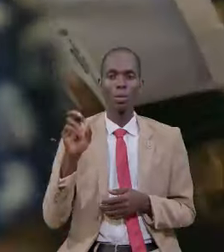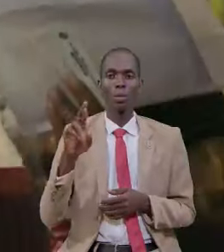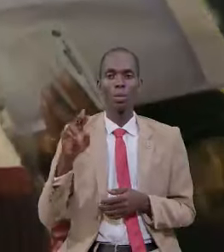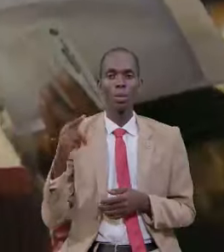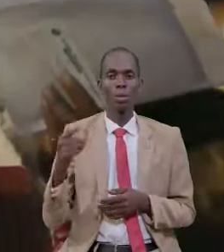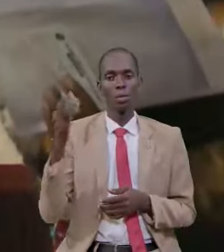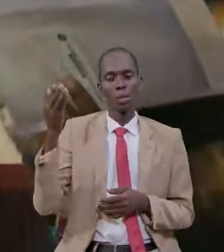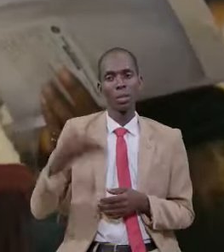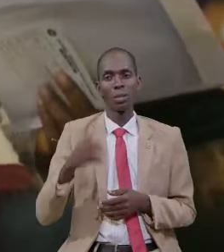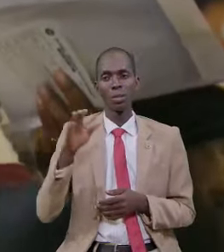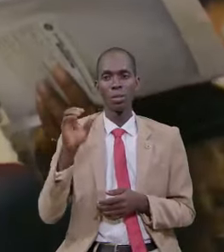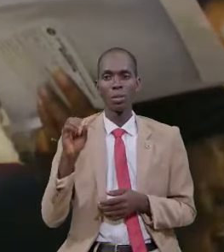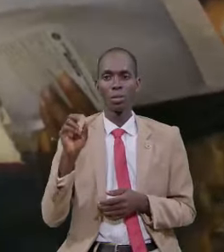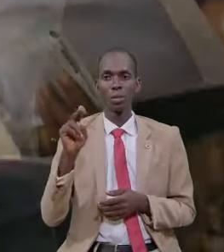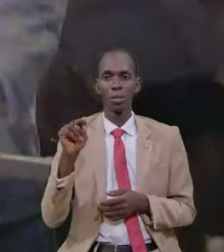gckhq.org/connect.